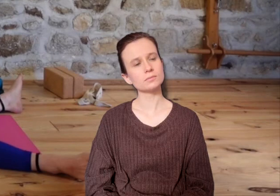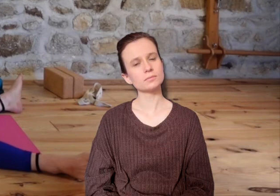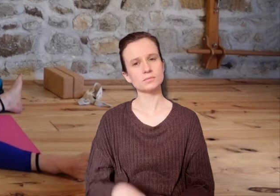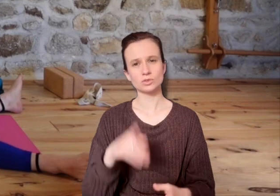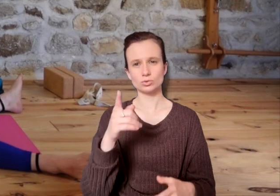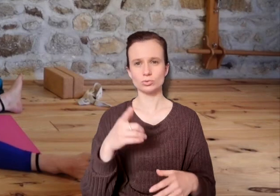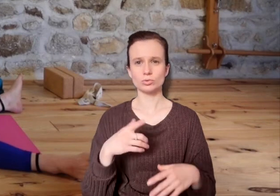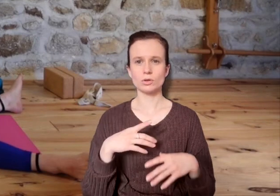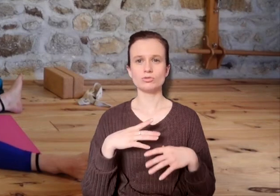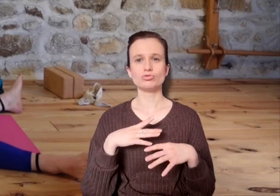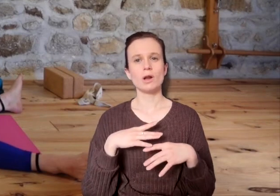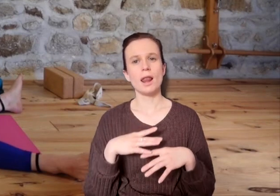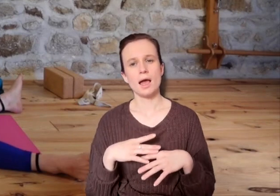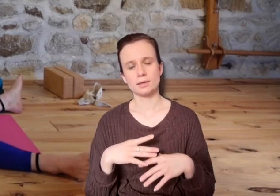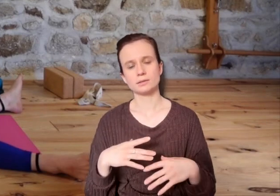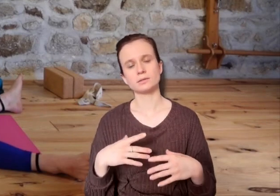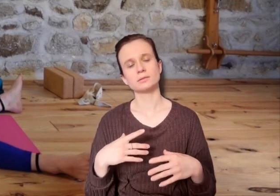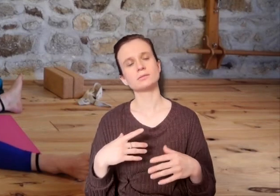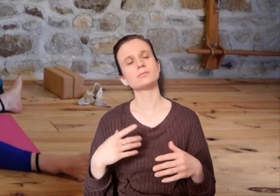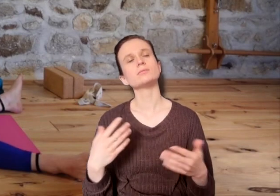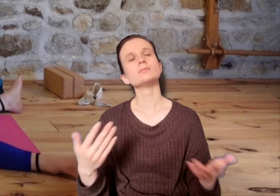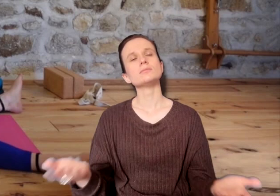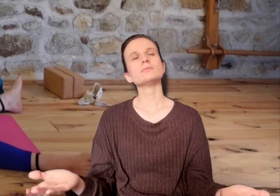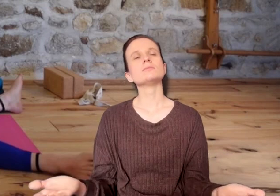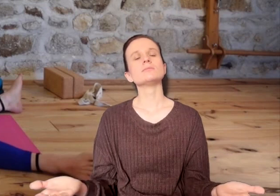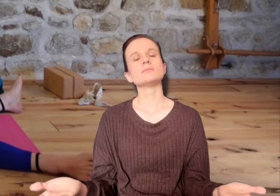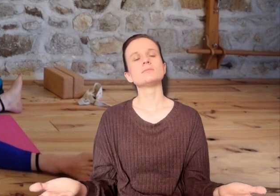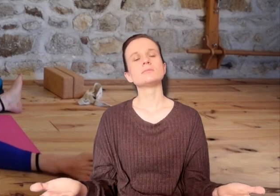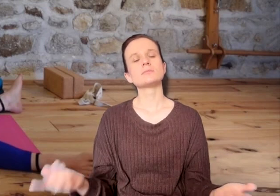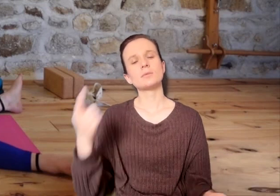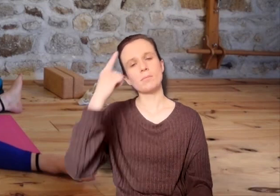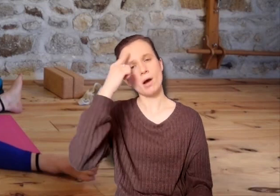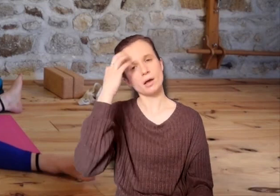You're going to just stay in this relaxed position.